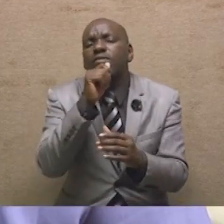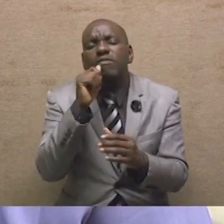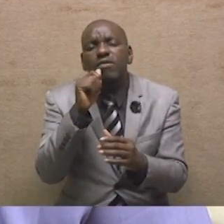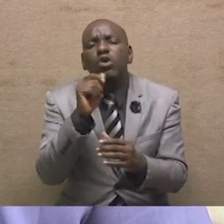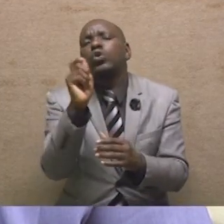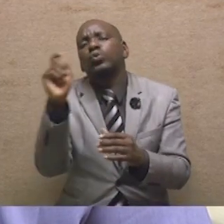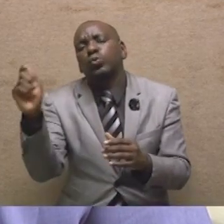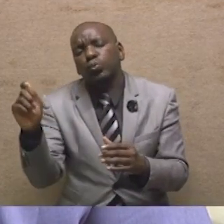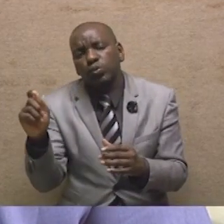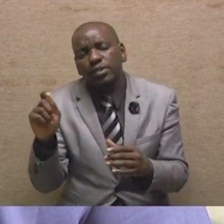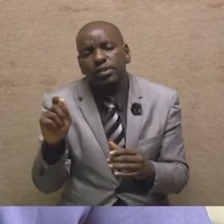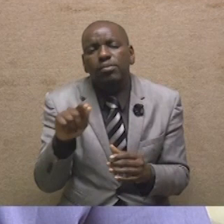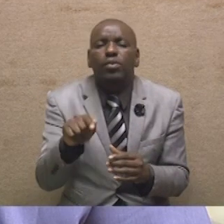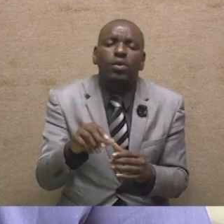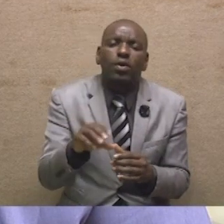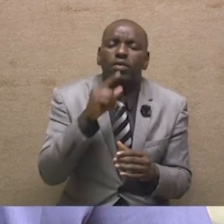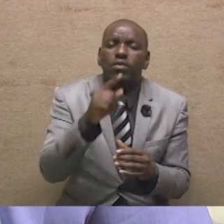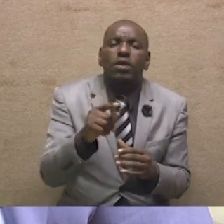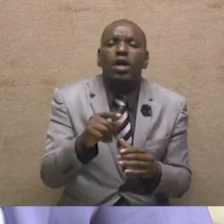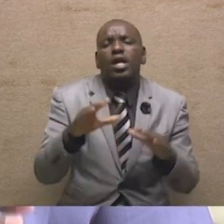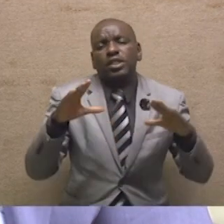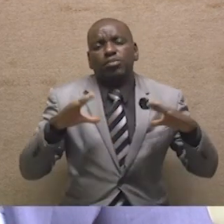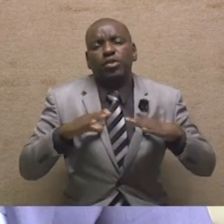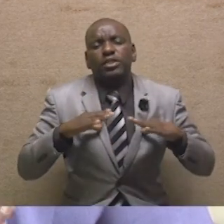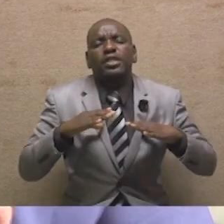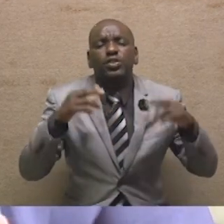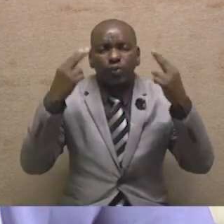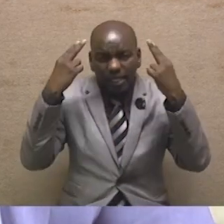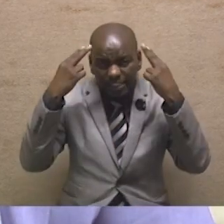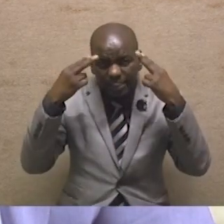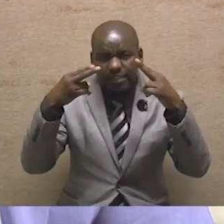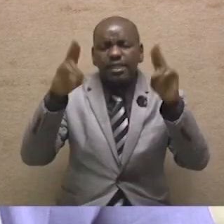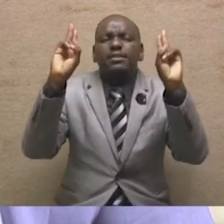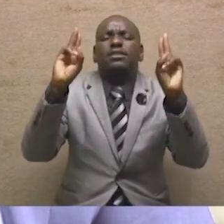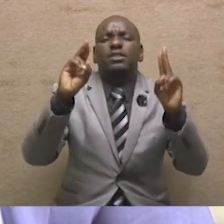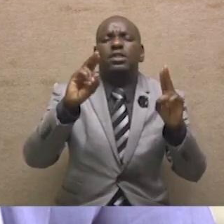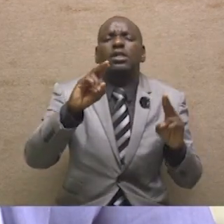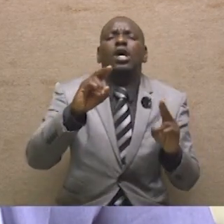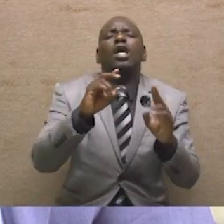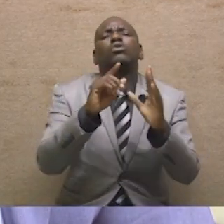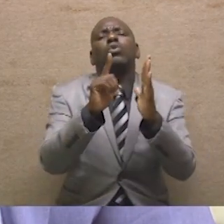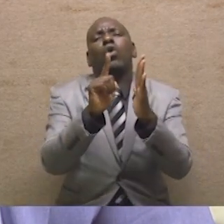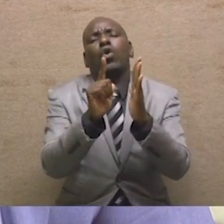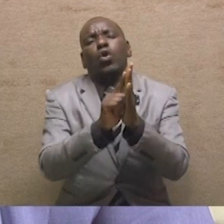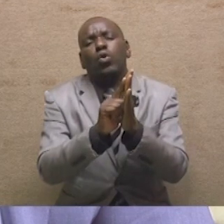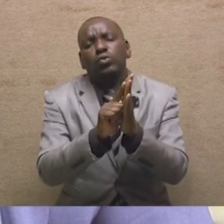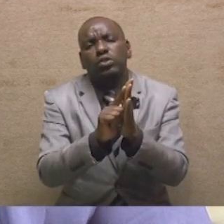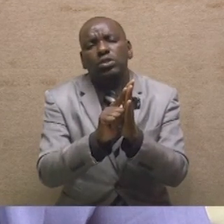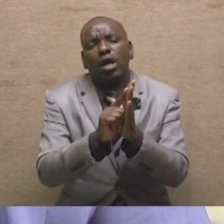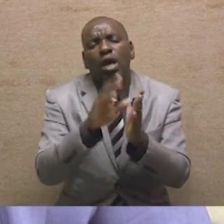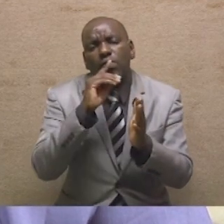that grouping of non-governmental schools. But it's important to understand that